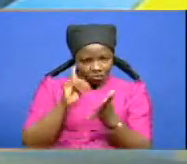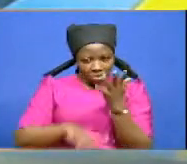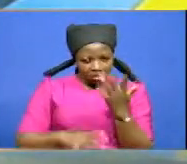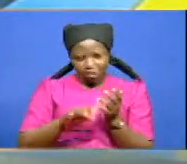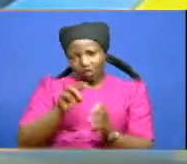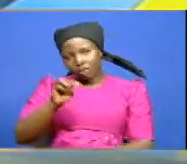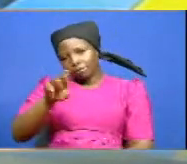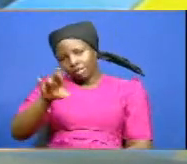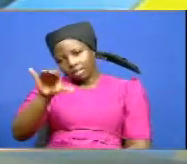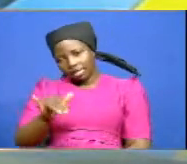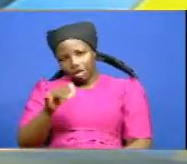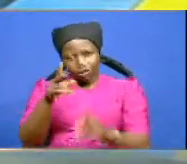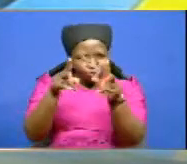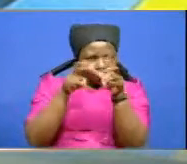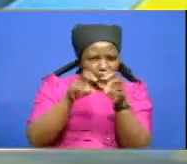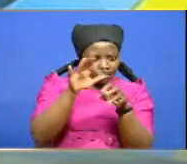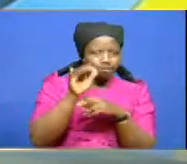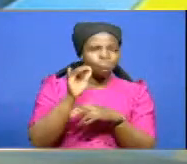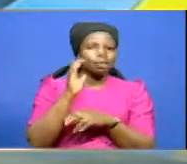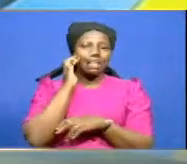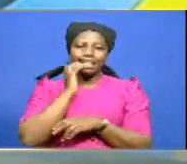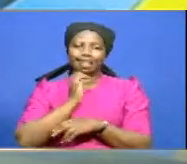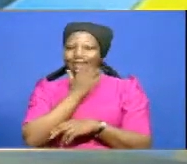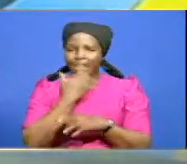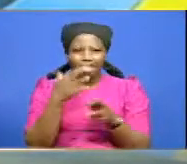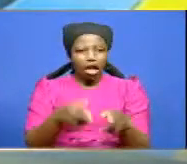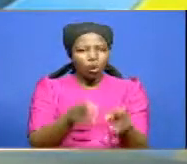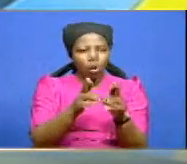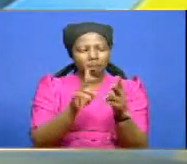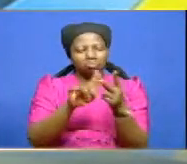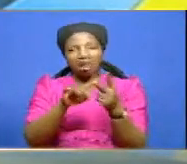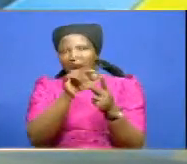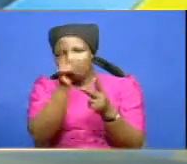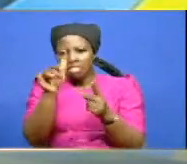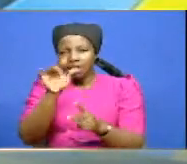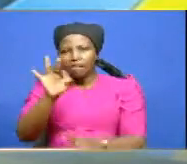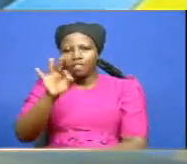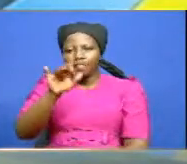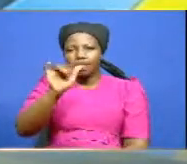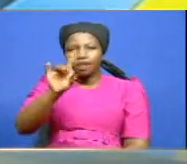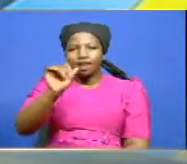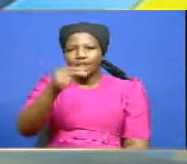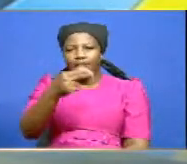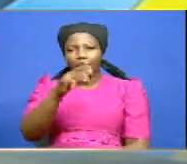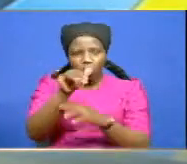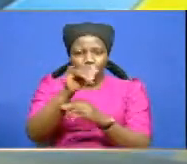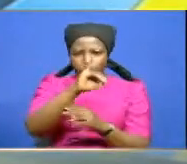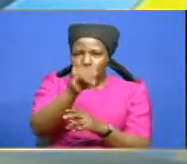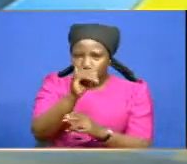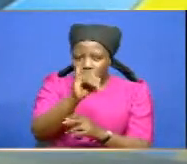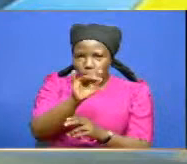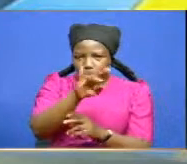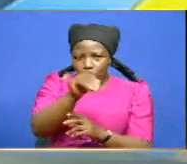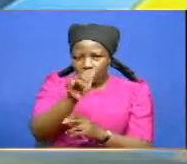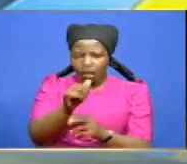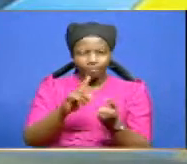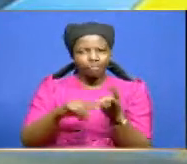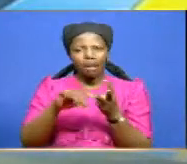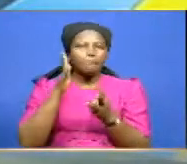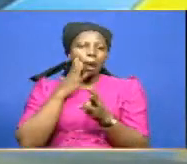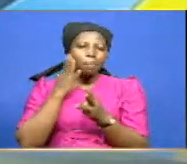Masi Wambura, you're watching from Kenyatta Road, and also Frida Kawera from Juja. Mama Victoria, you're